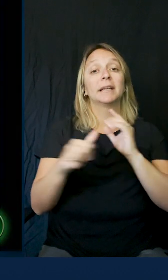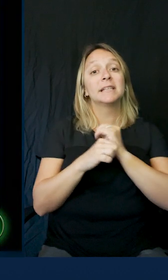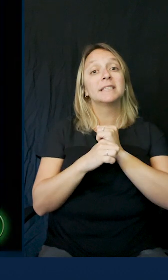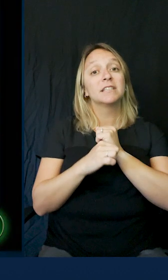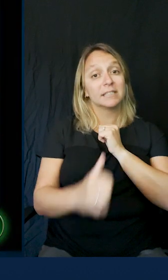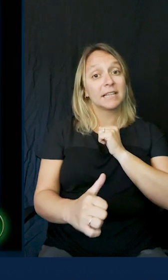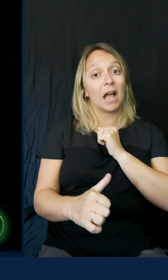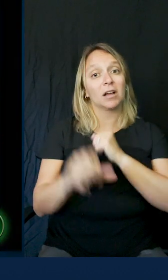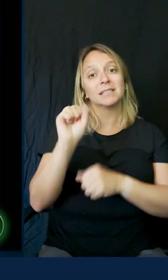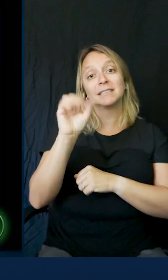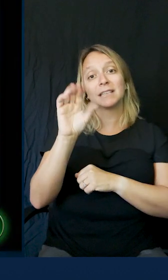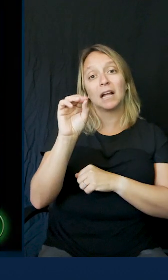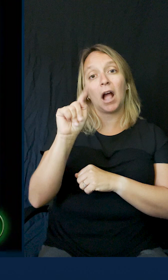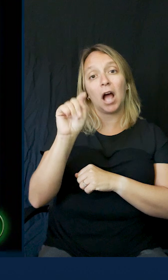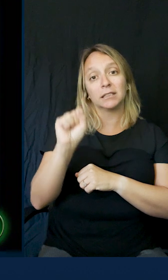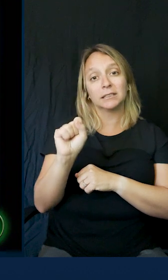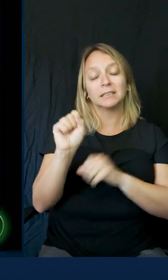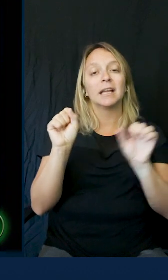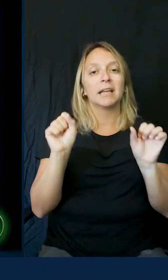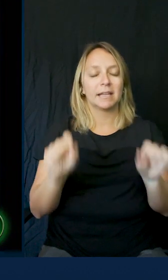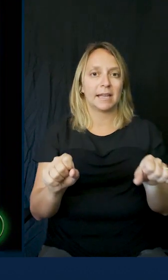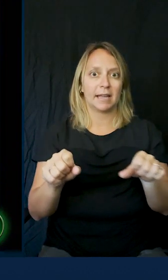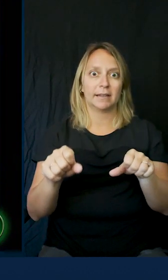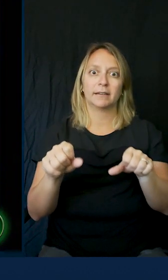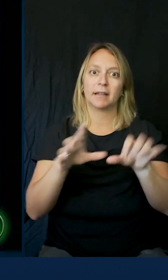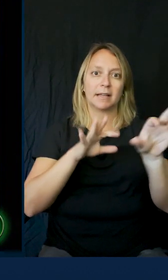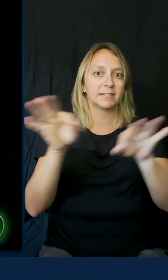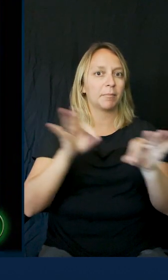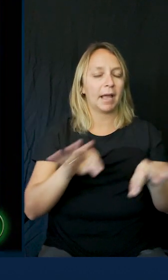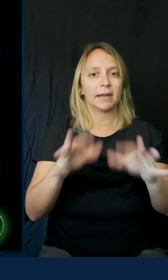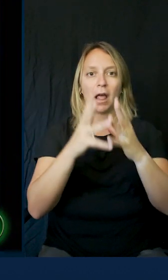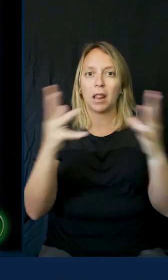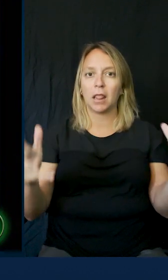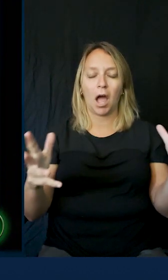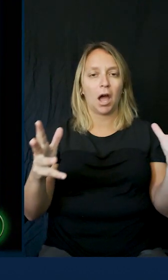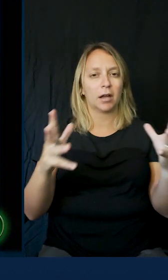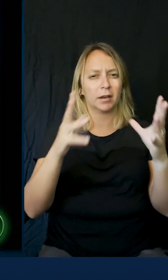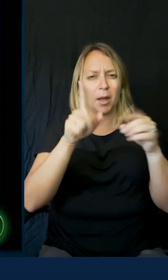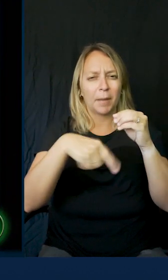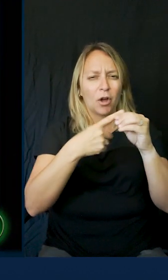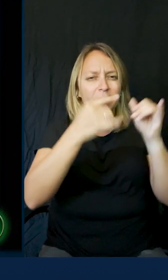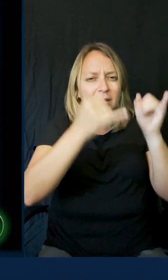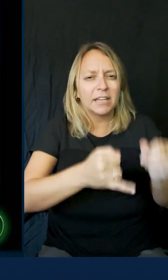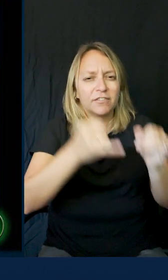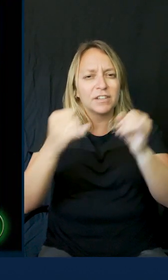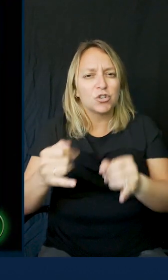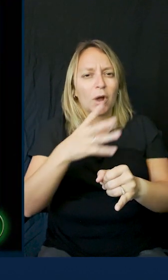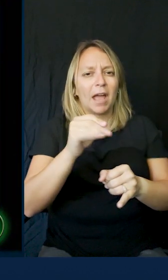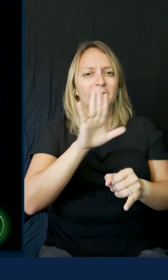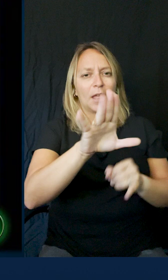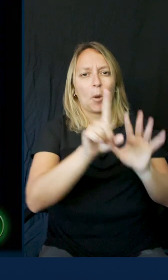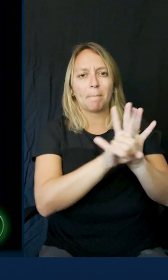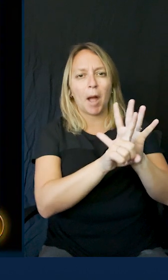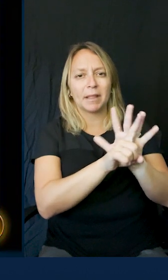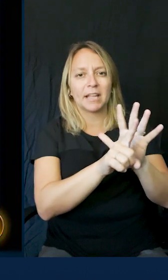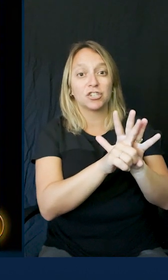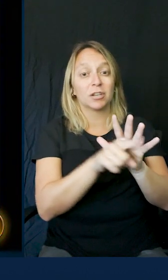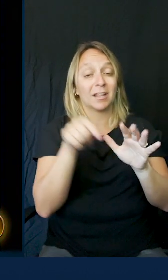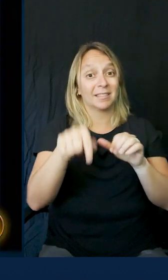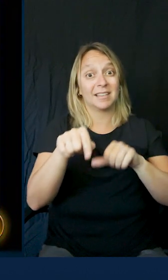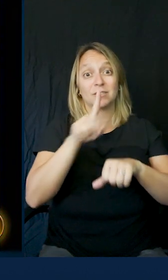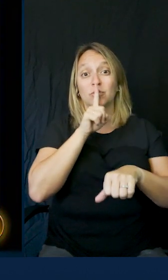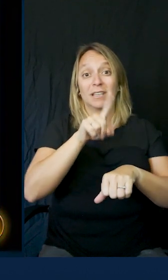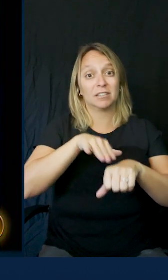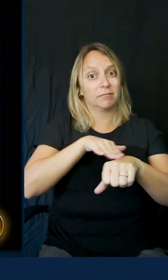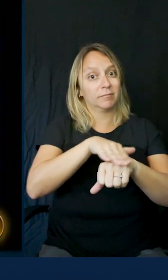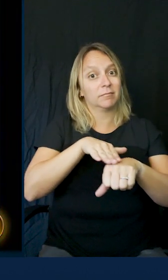amount about the individual and the population that they came from. This list here is just kind of probably scratching the